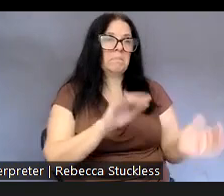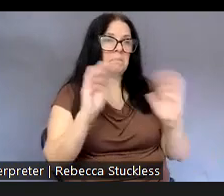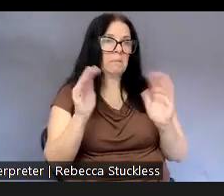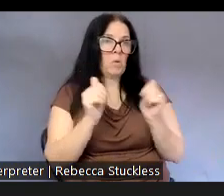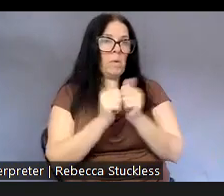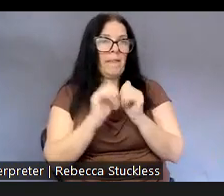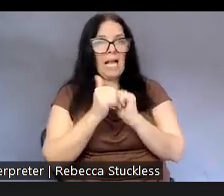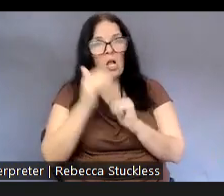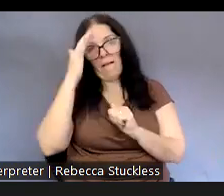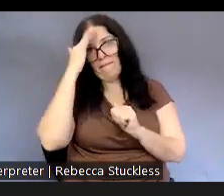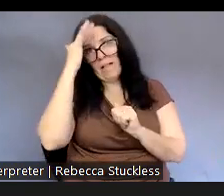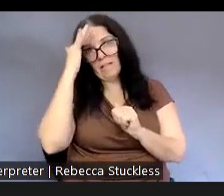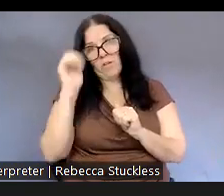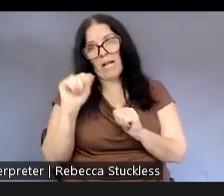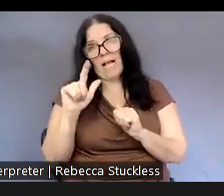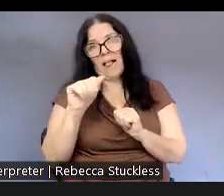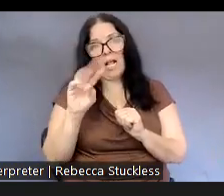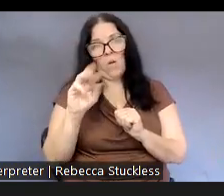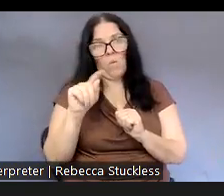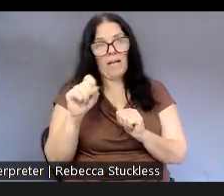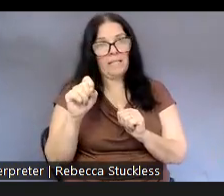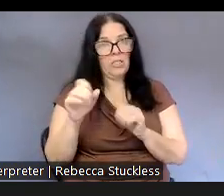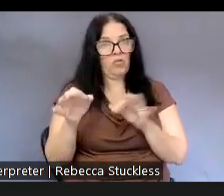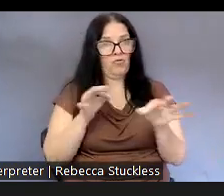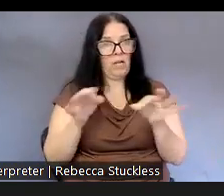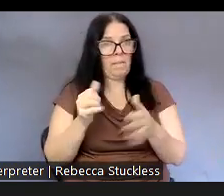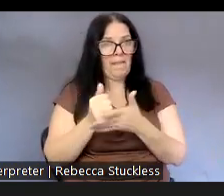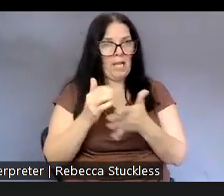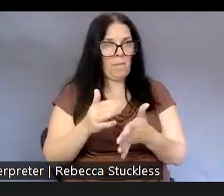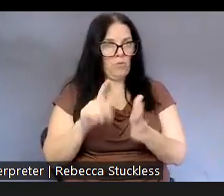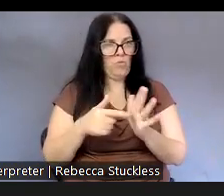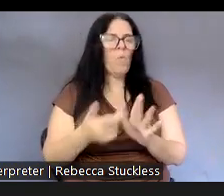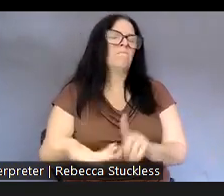philosopher Alan Watts described the therapist's role a very long time ago.